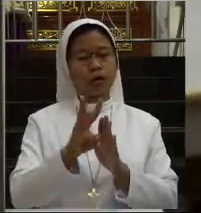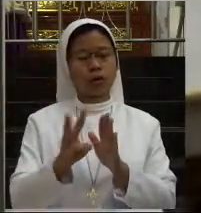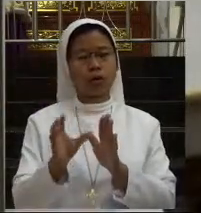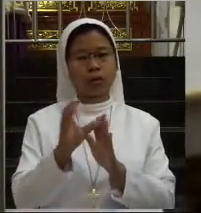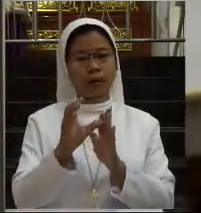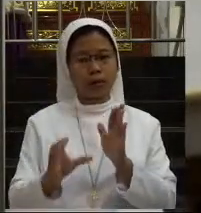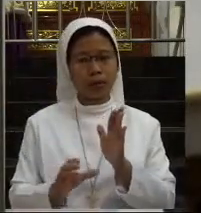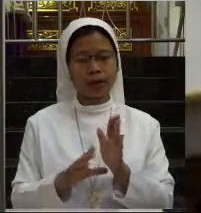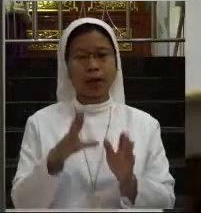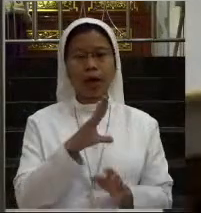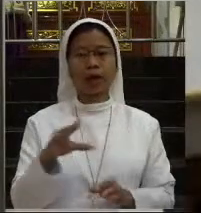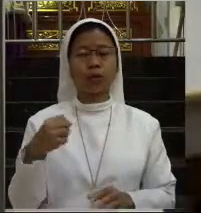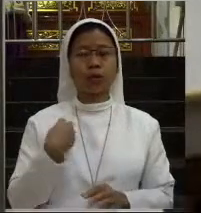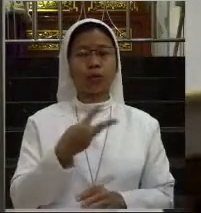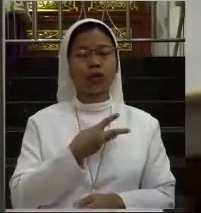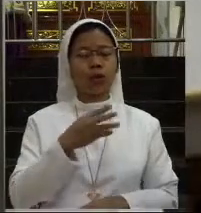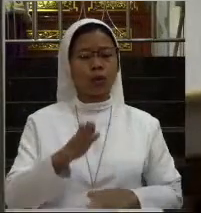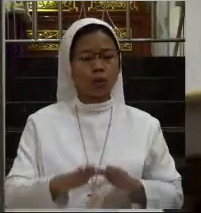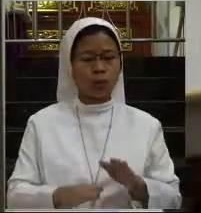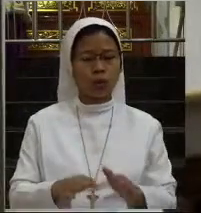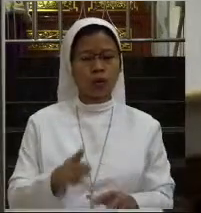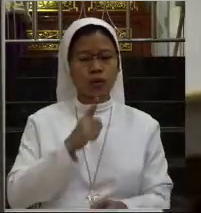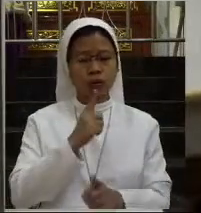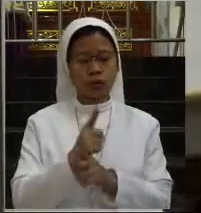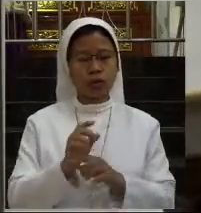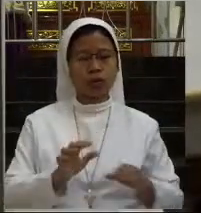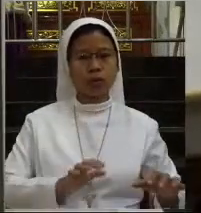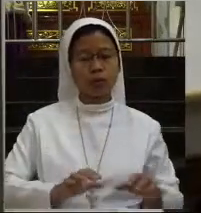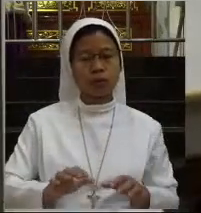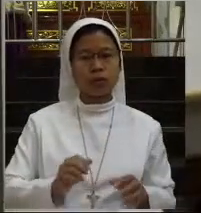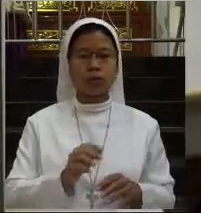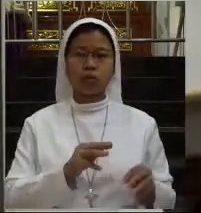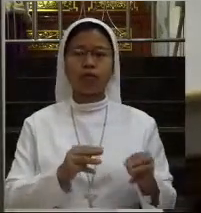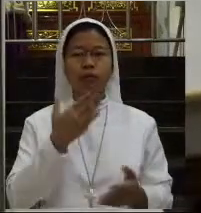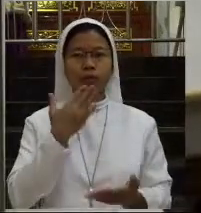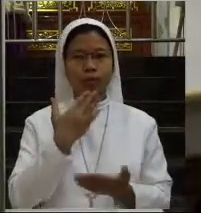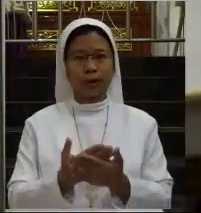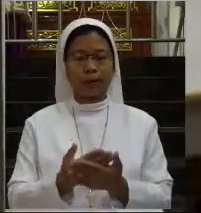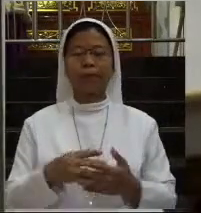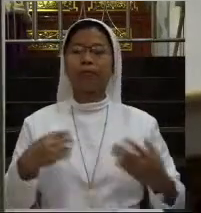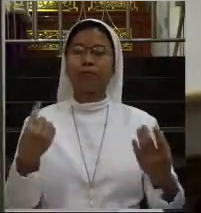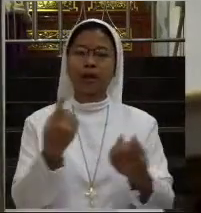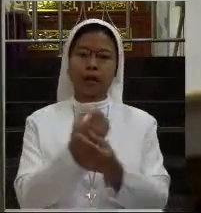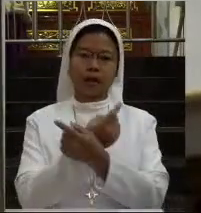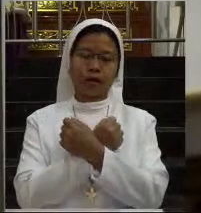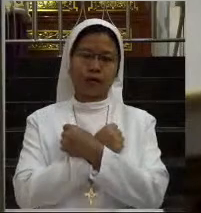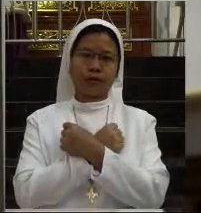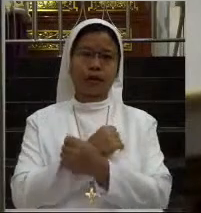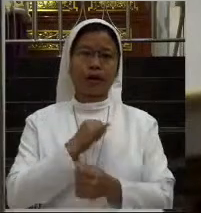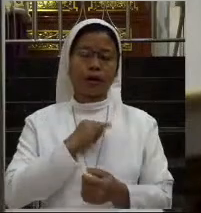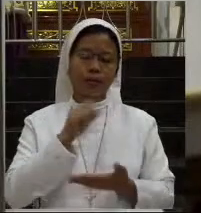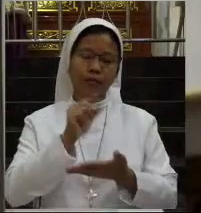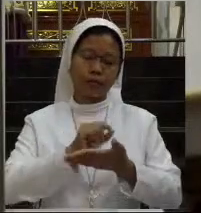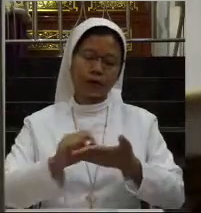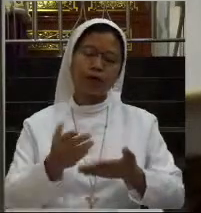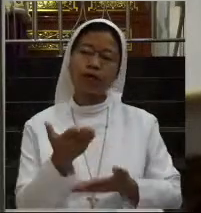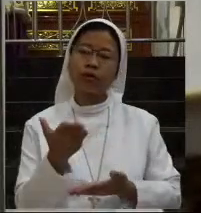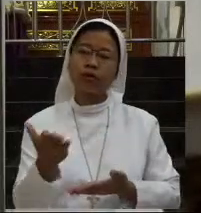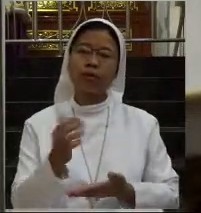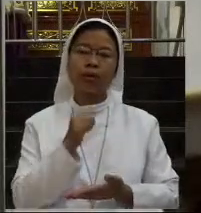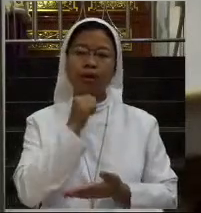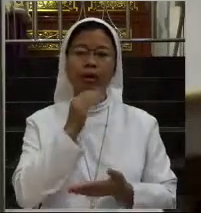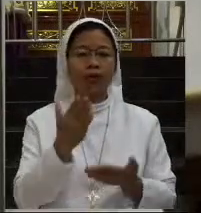just as He walked. Beloved, I am writing no new commandment to